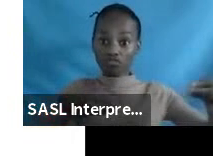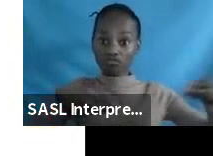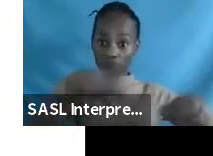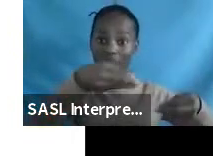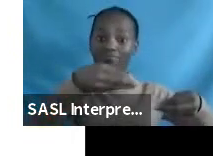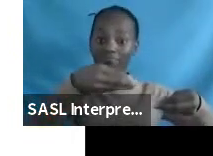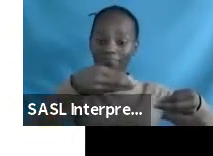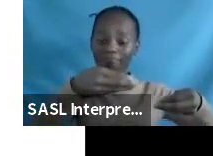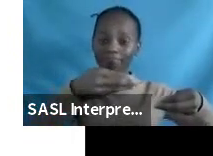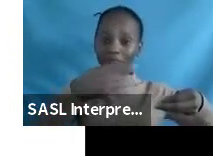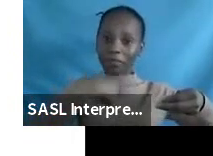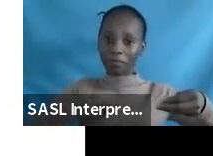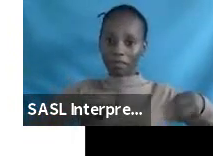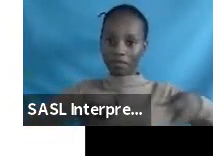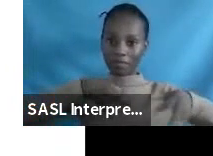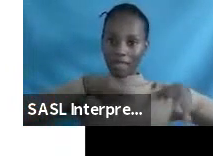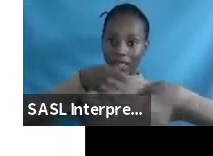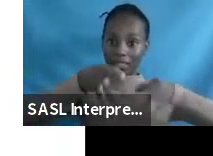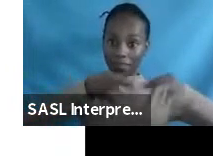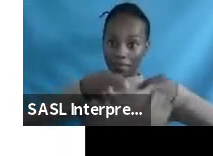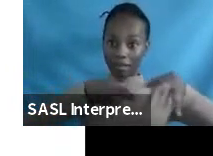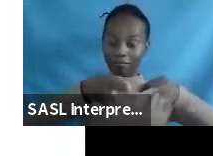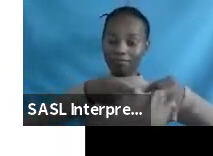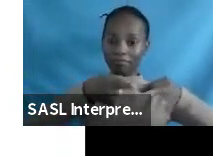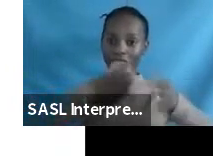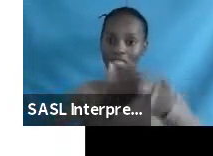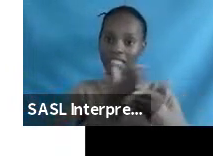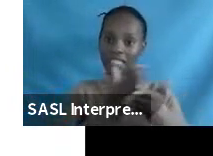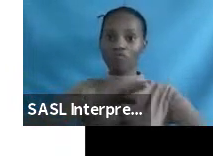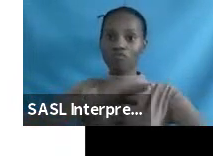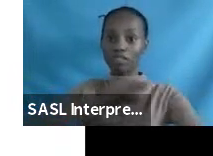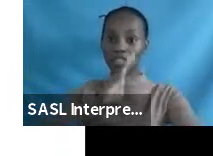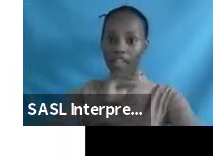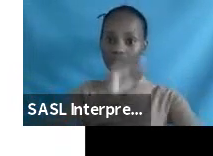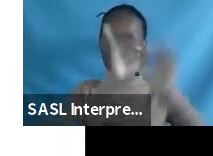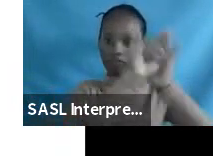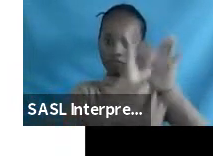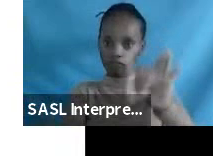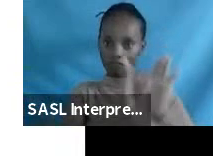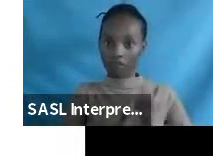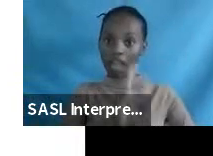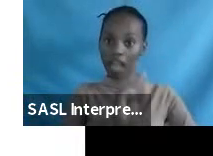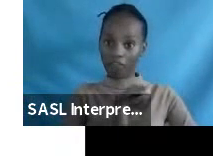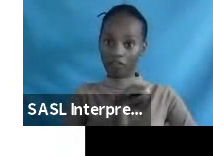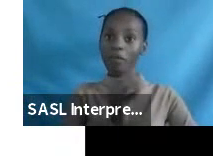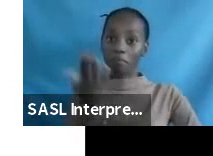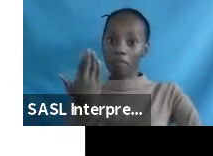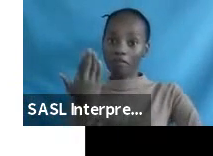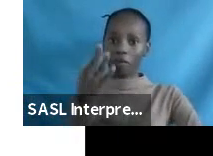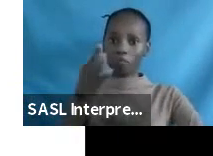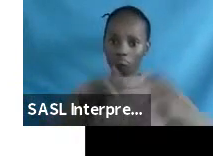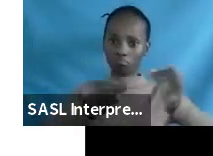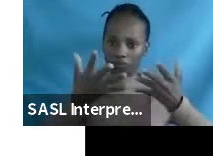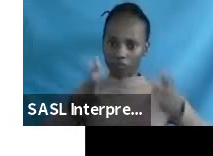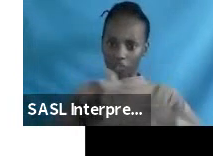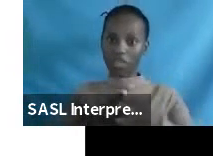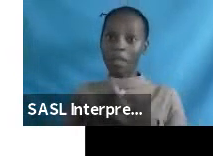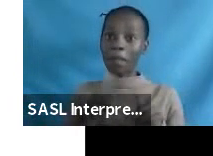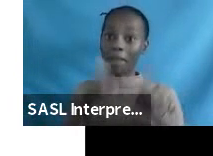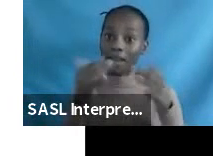that some of the risks that are identified here have been alluded to before. But for the sake of